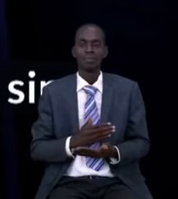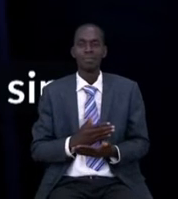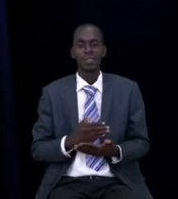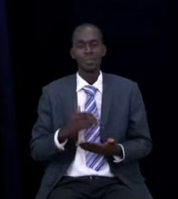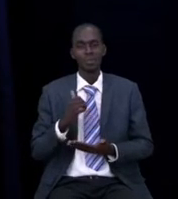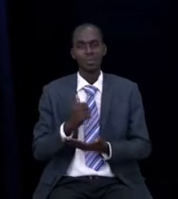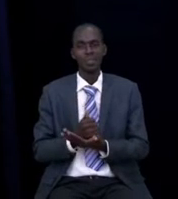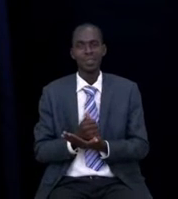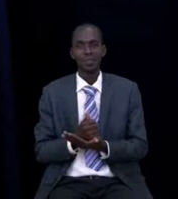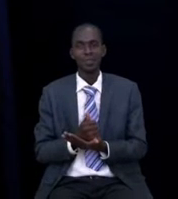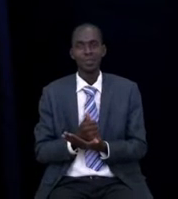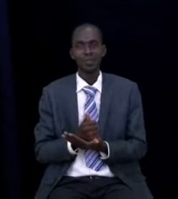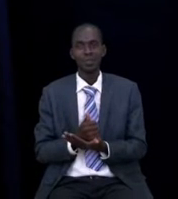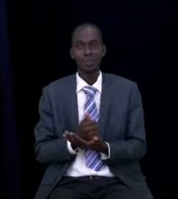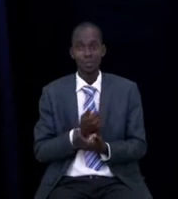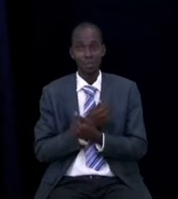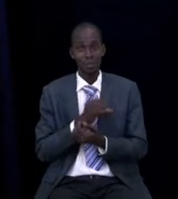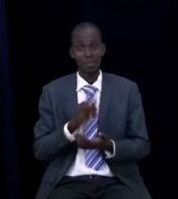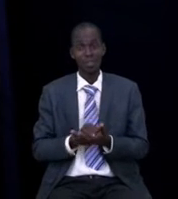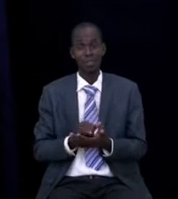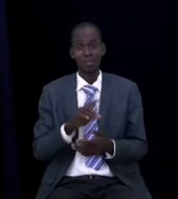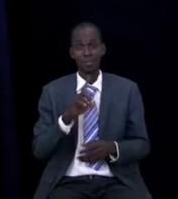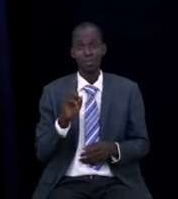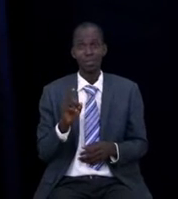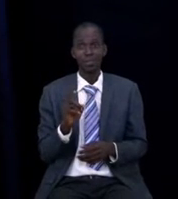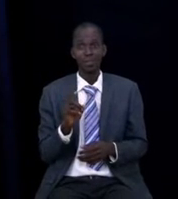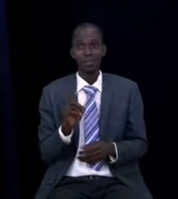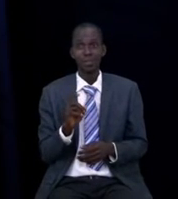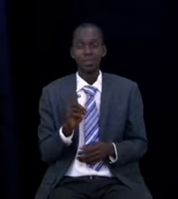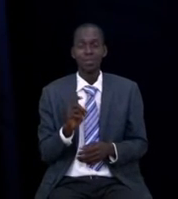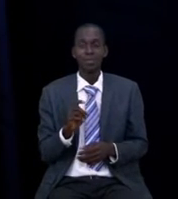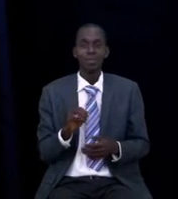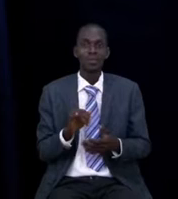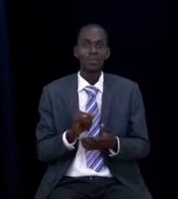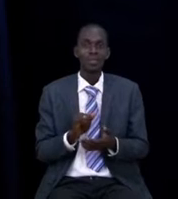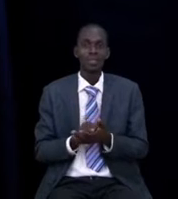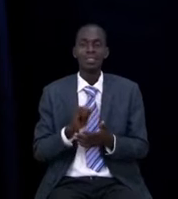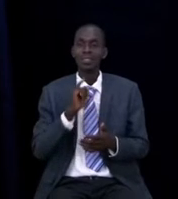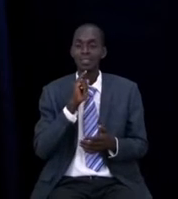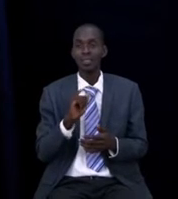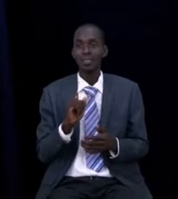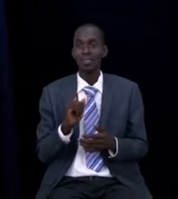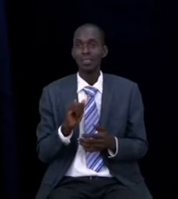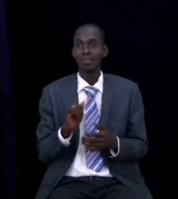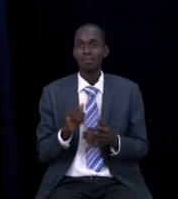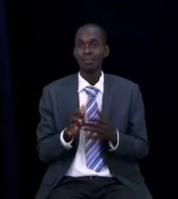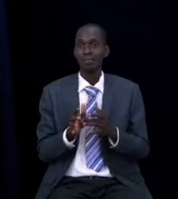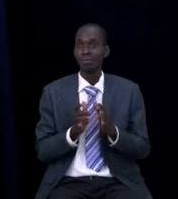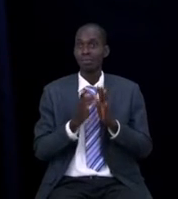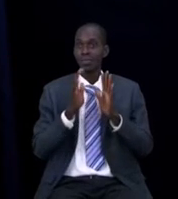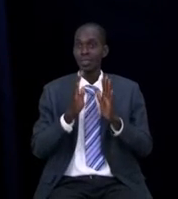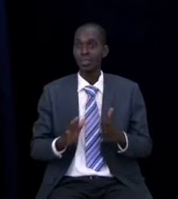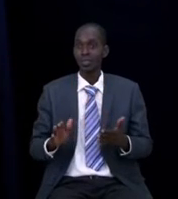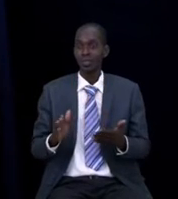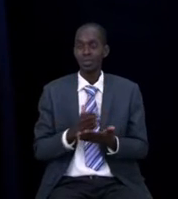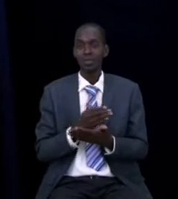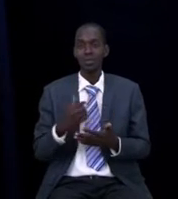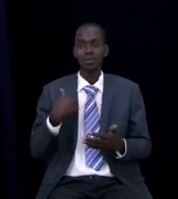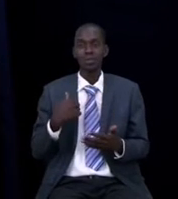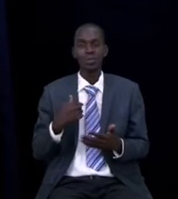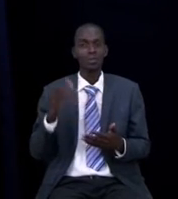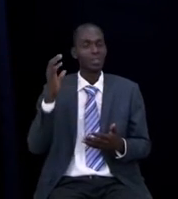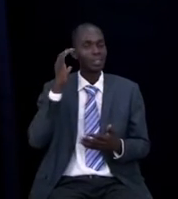Amen. Love that. We would call that a Christmas song in the over here in the United States, but